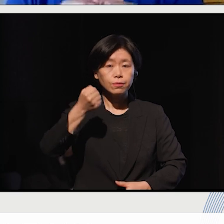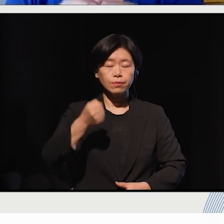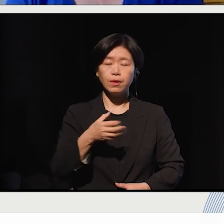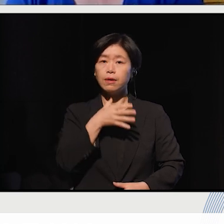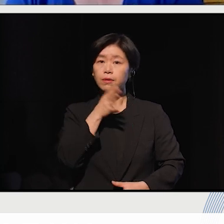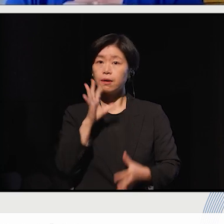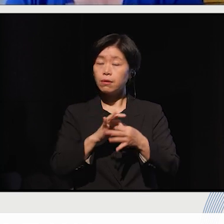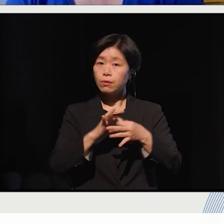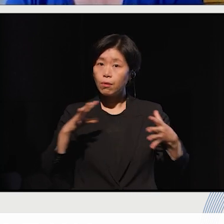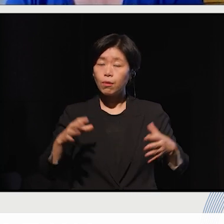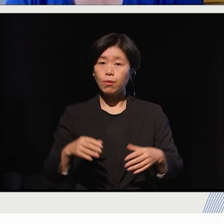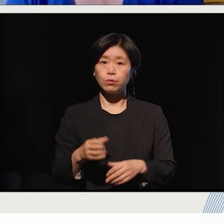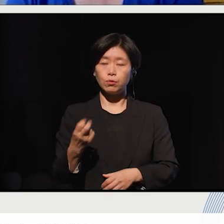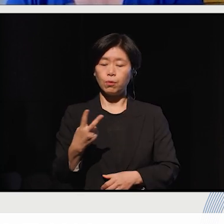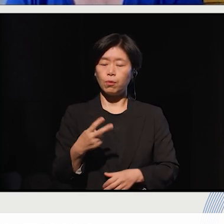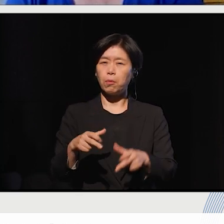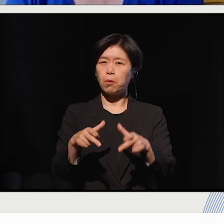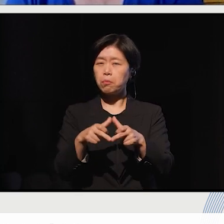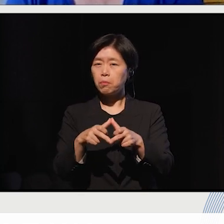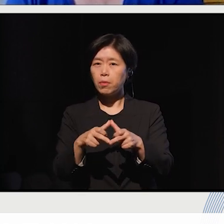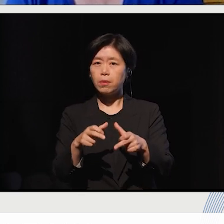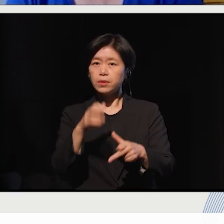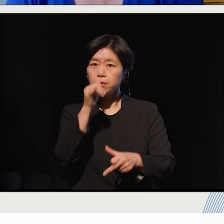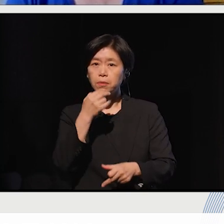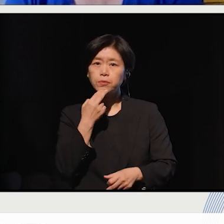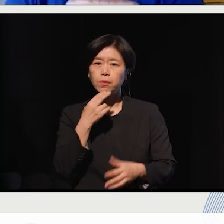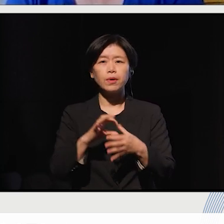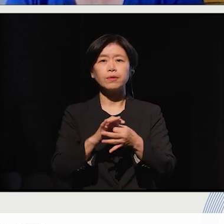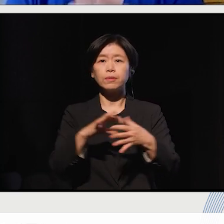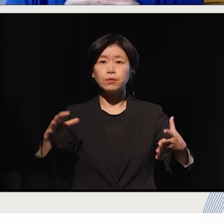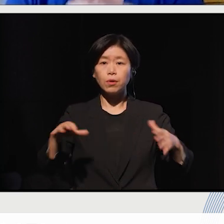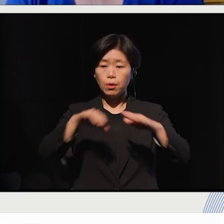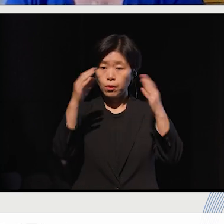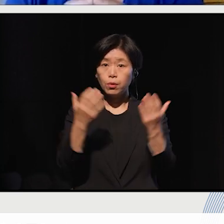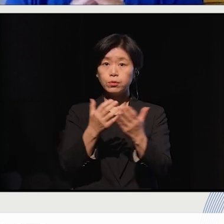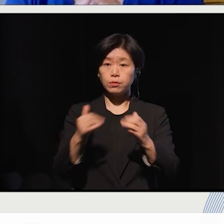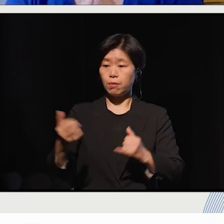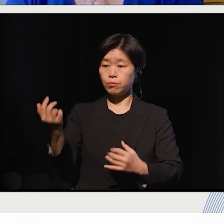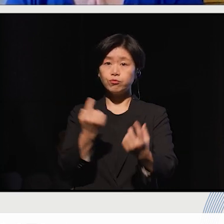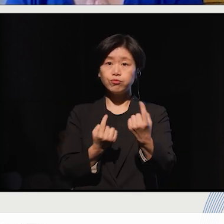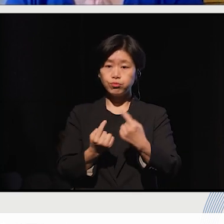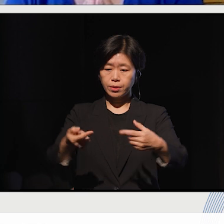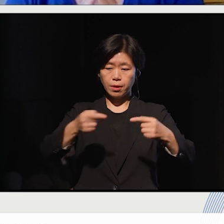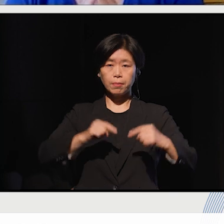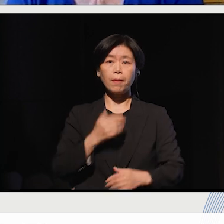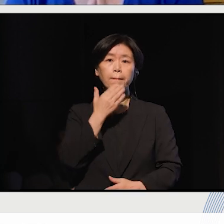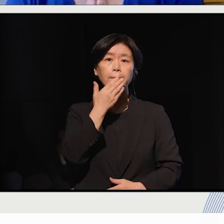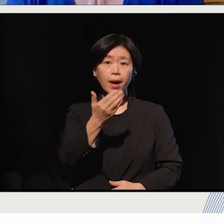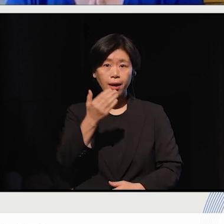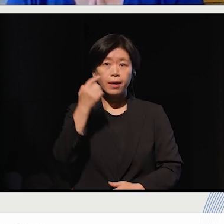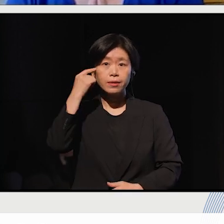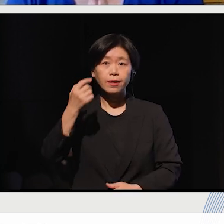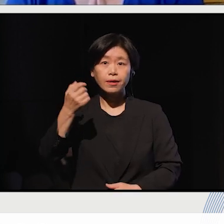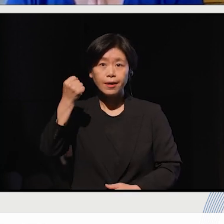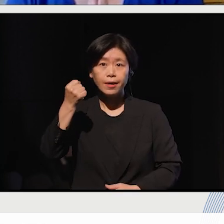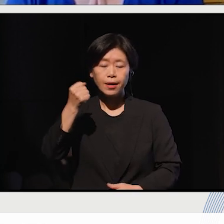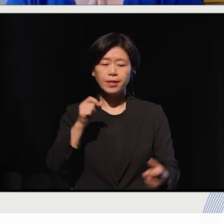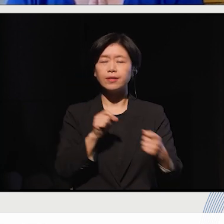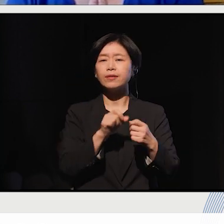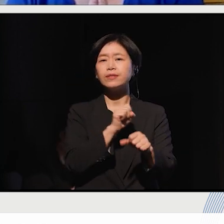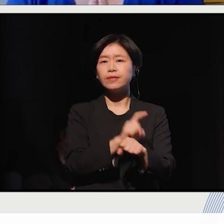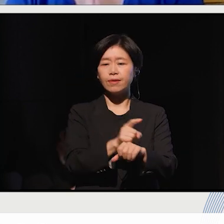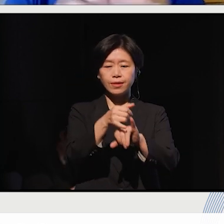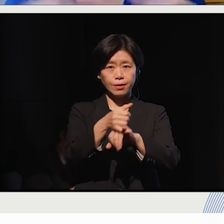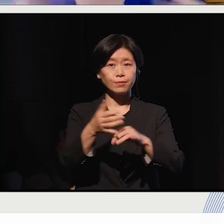welcome people with disabilities of all ages to engage in all aspects of the work that we do at the